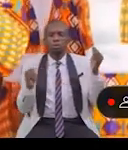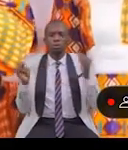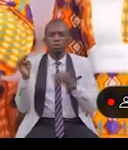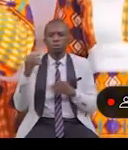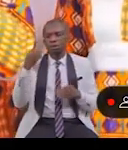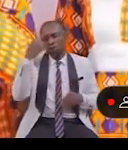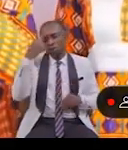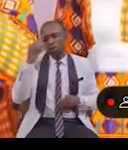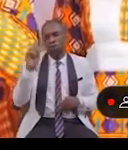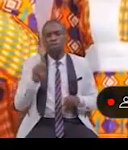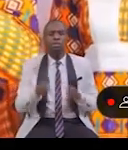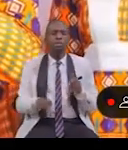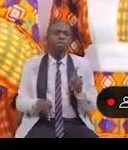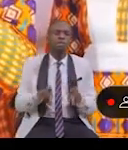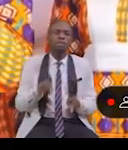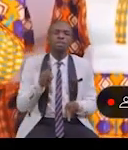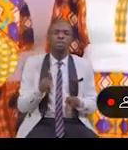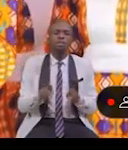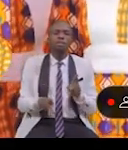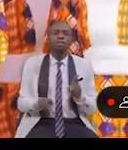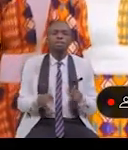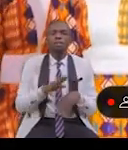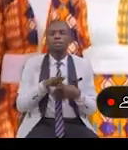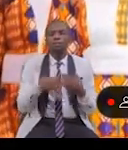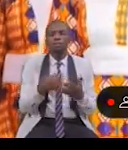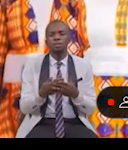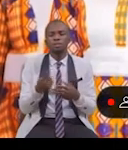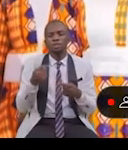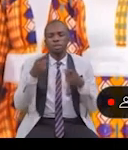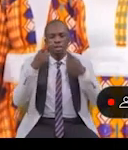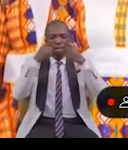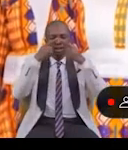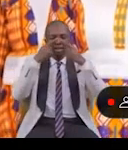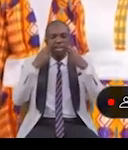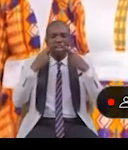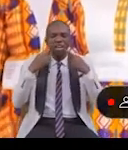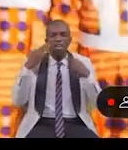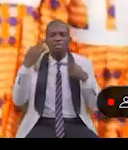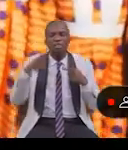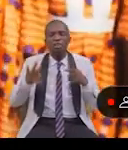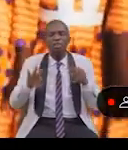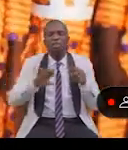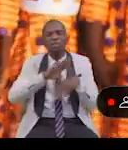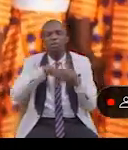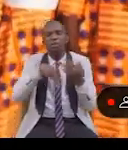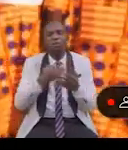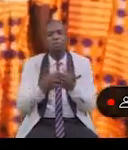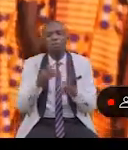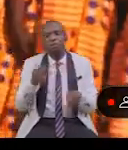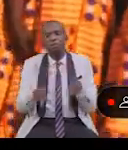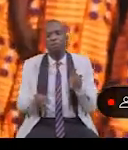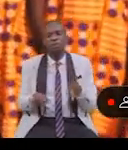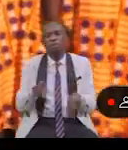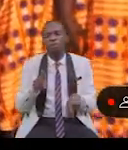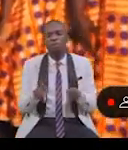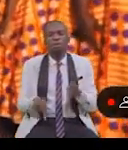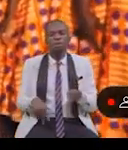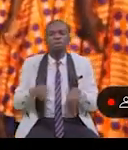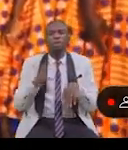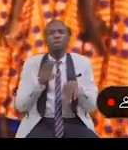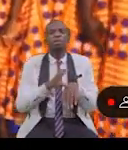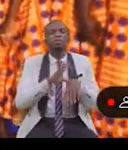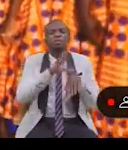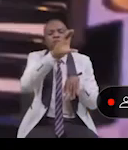de l'humanité, tous les pleurs de notre race.